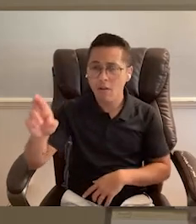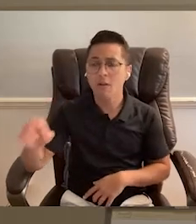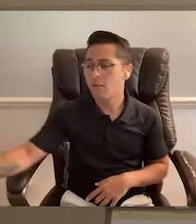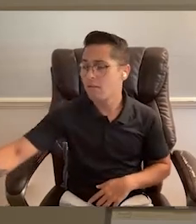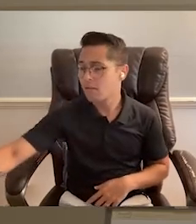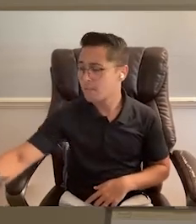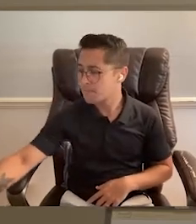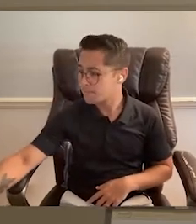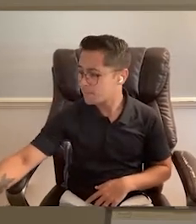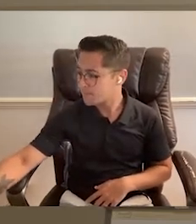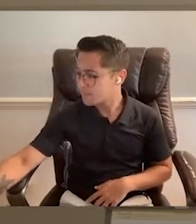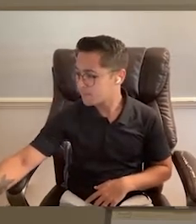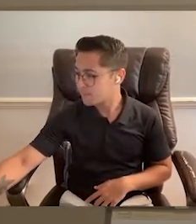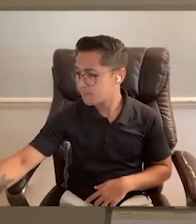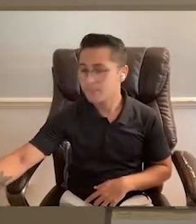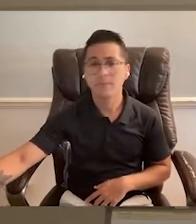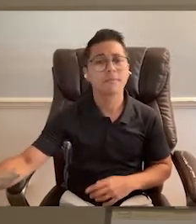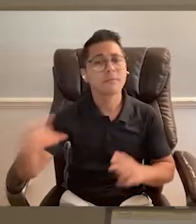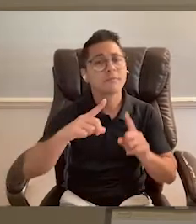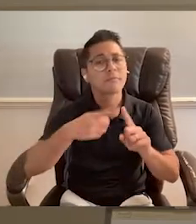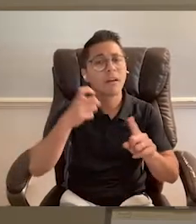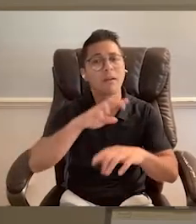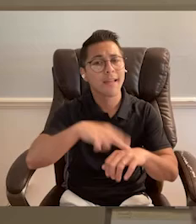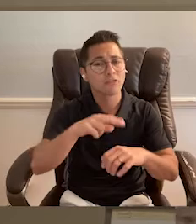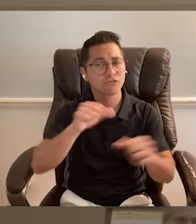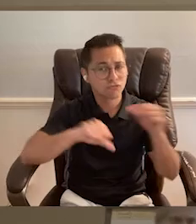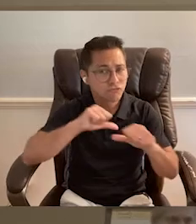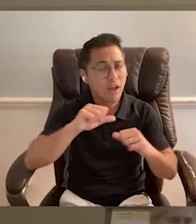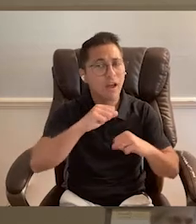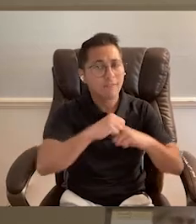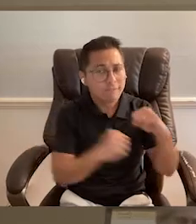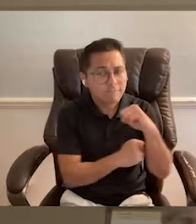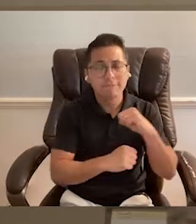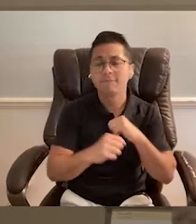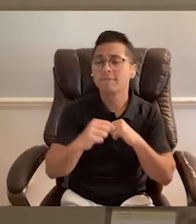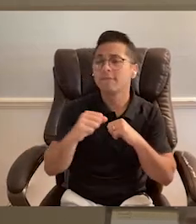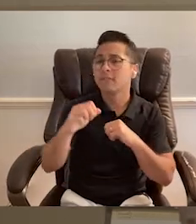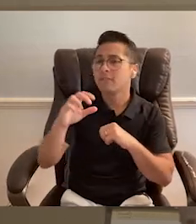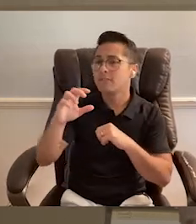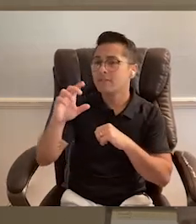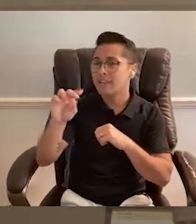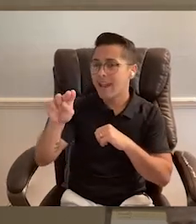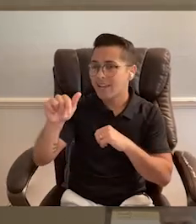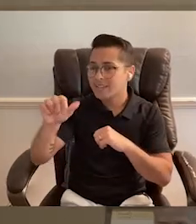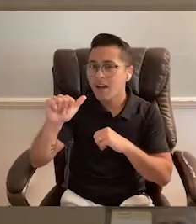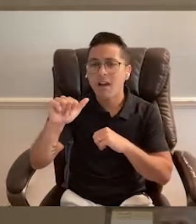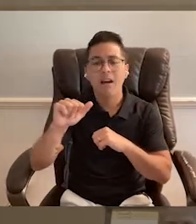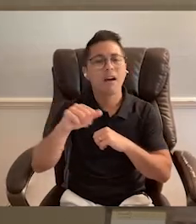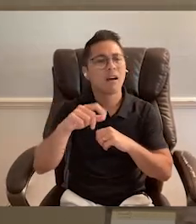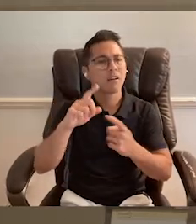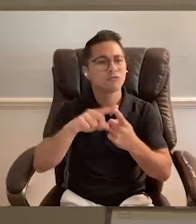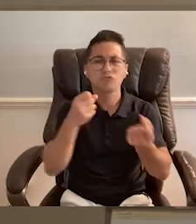a semester. At least half of them are projects that are either from the community or from our rehab engineers in the